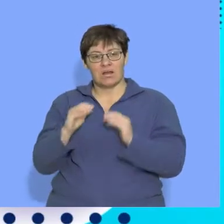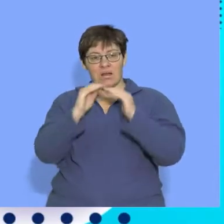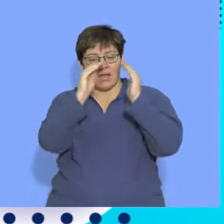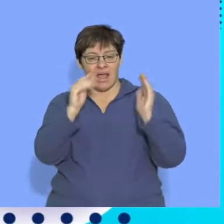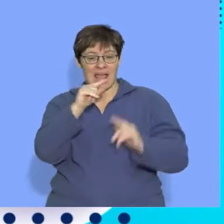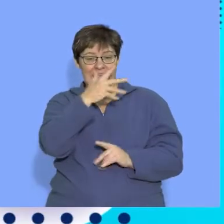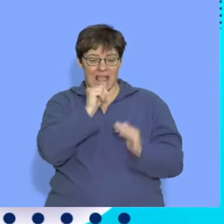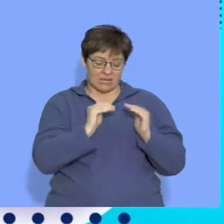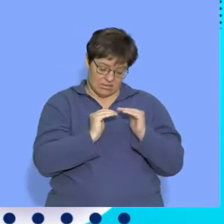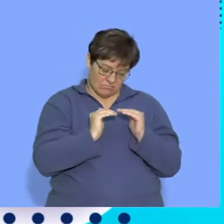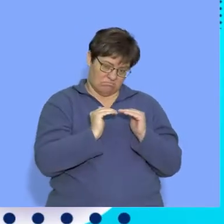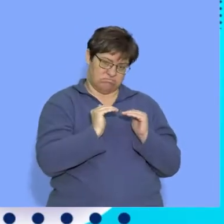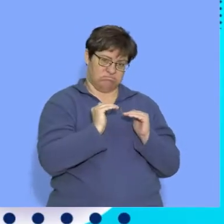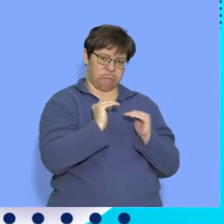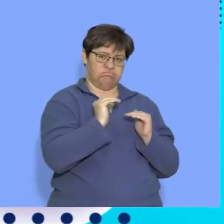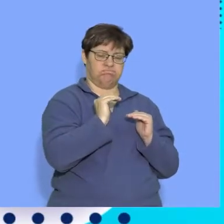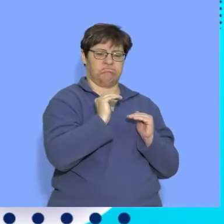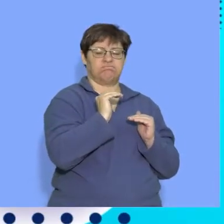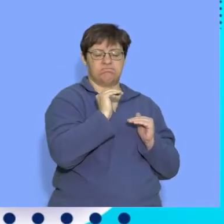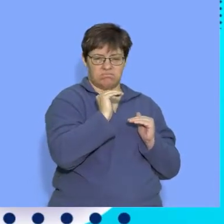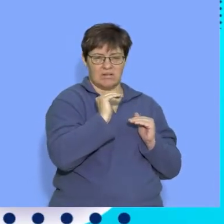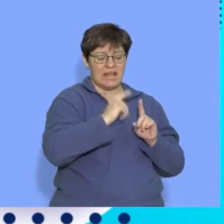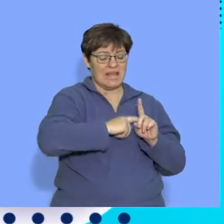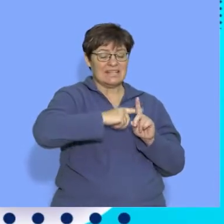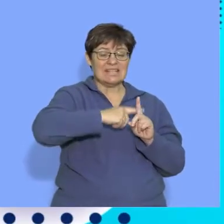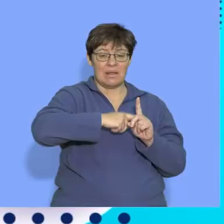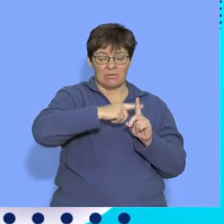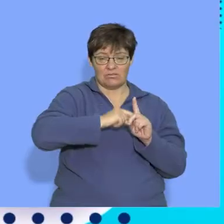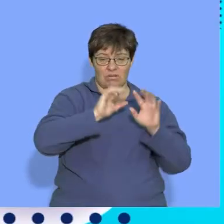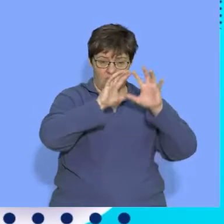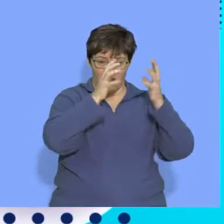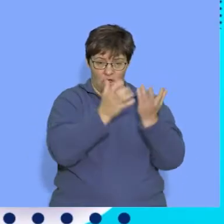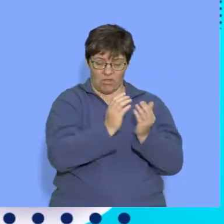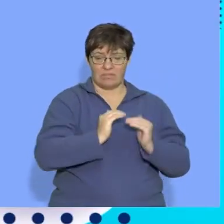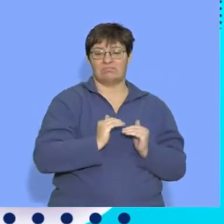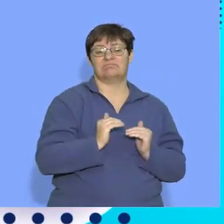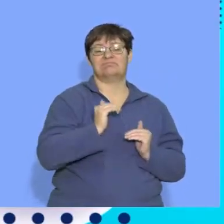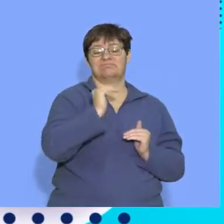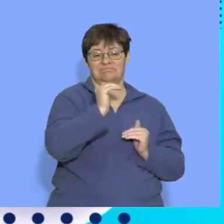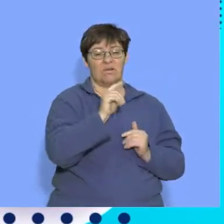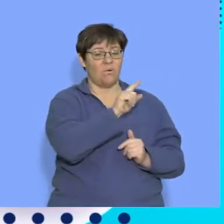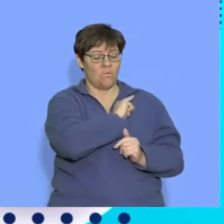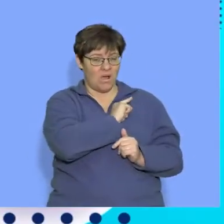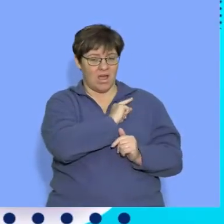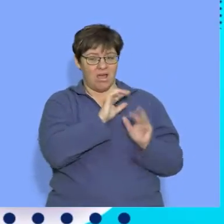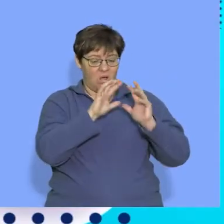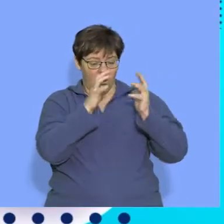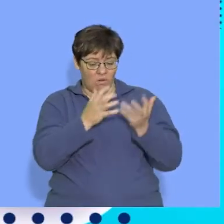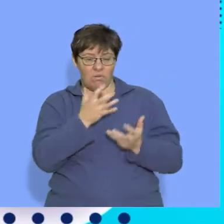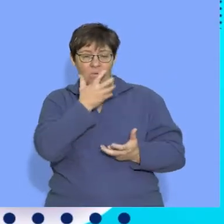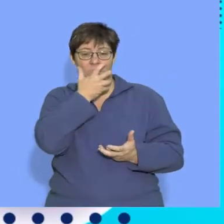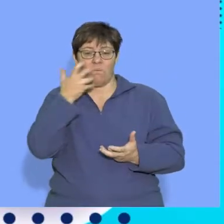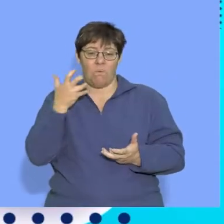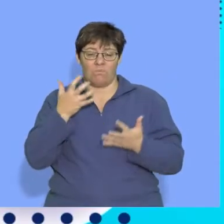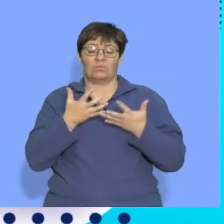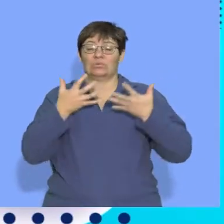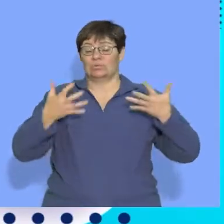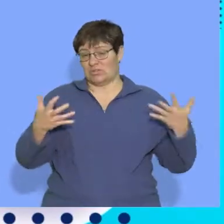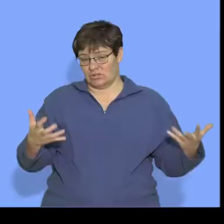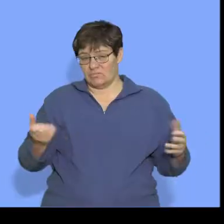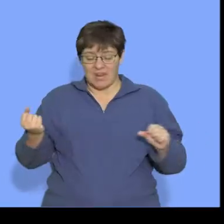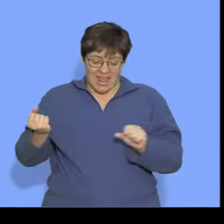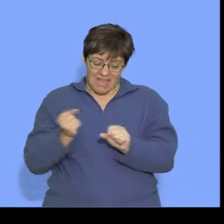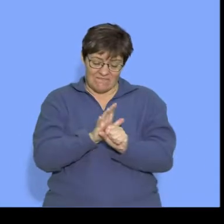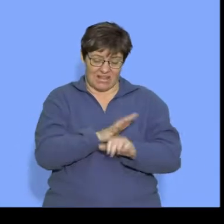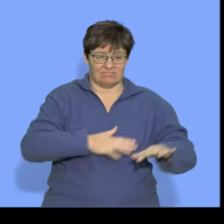gases, increasing the average temperature on the earth, and that leading to the global warming and the effects that has on the